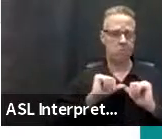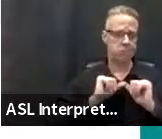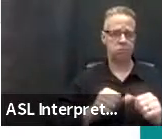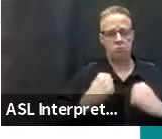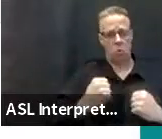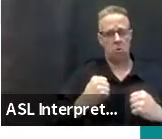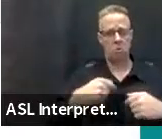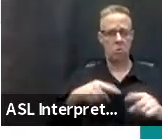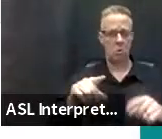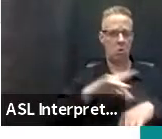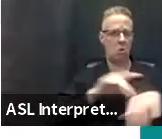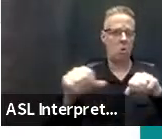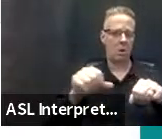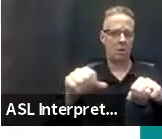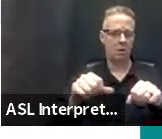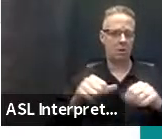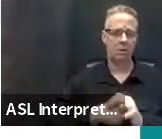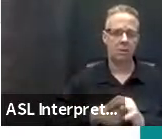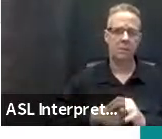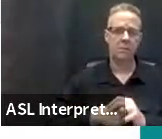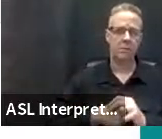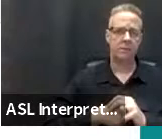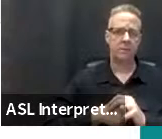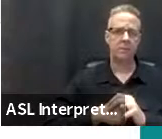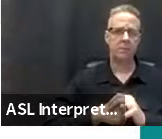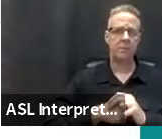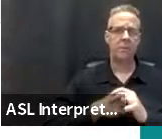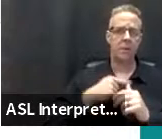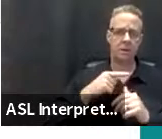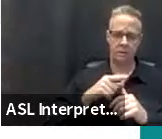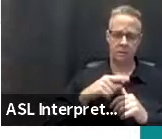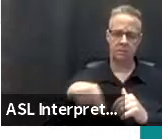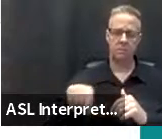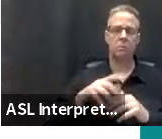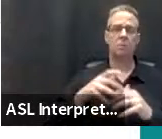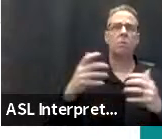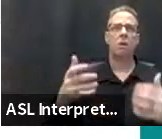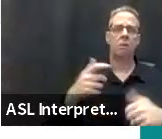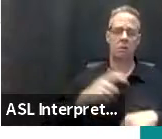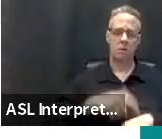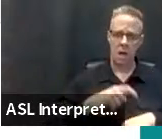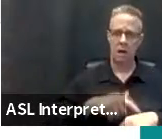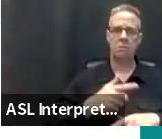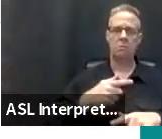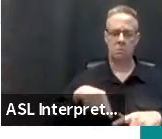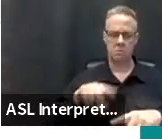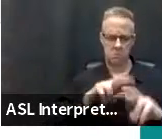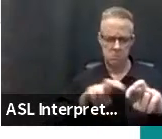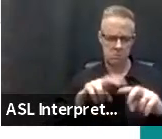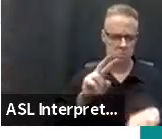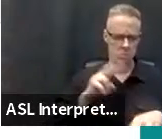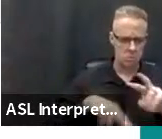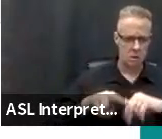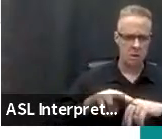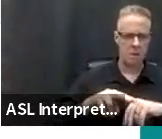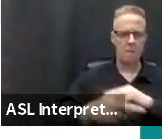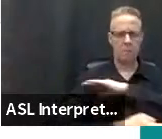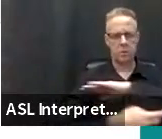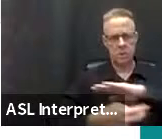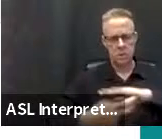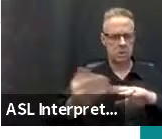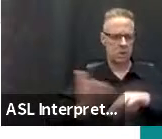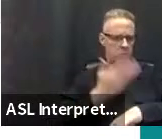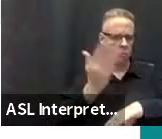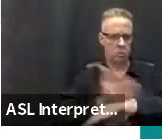earthquake happenings. So they spent a lot of time while I was working there refitting those bridges and